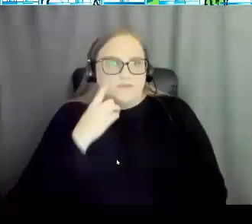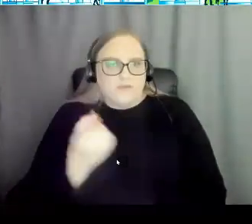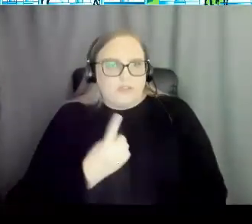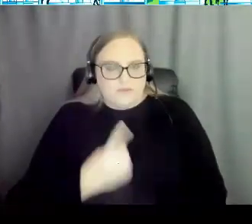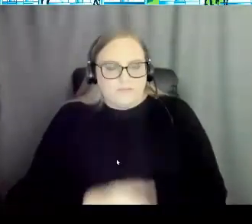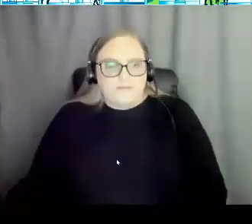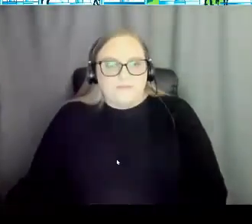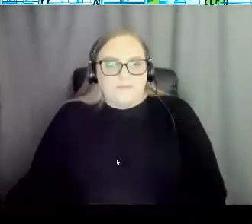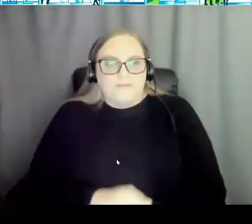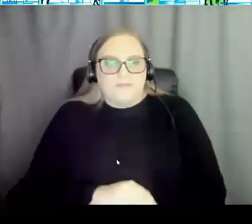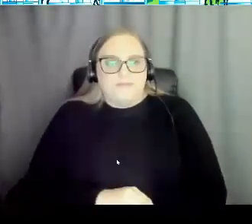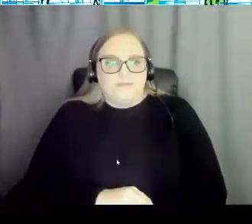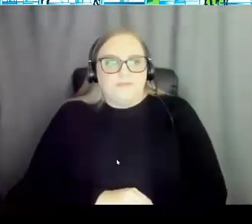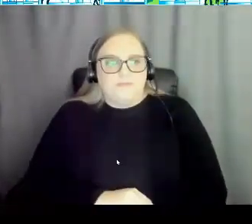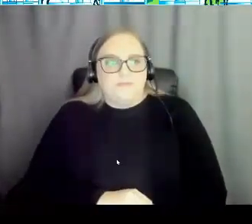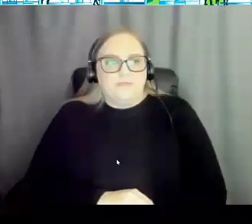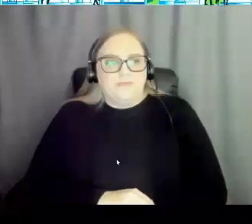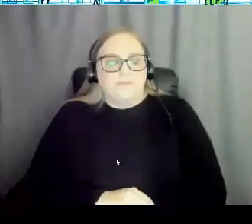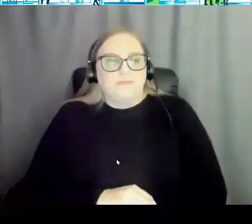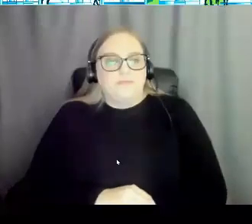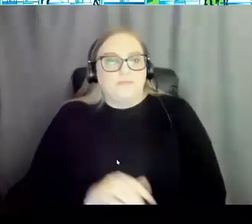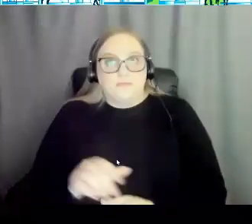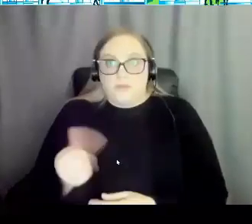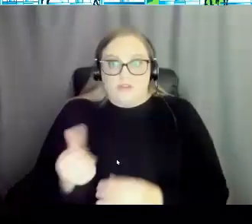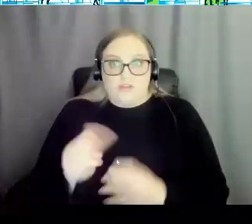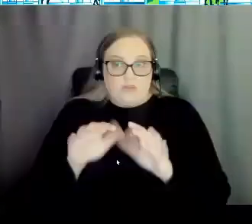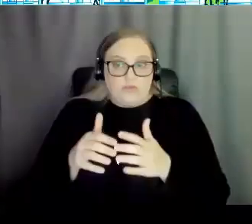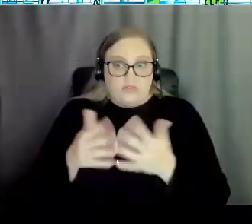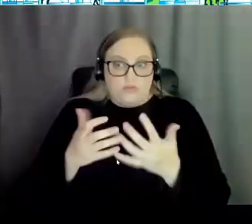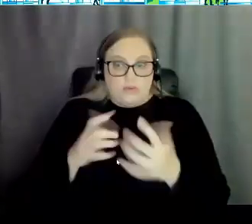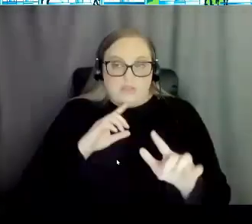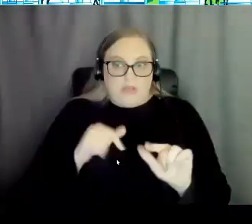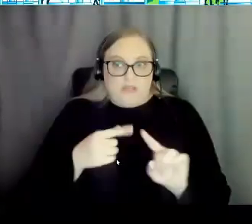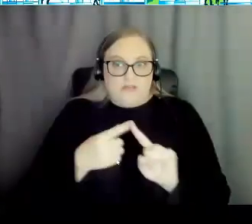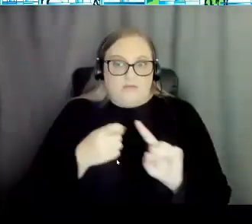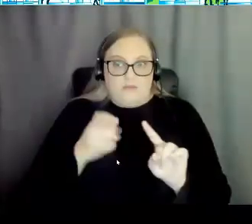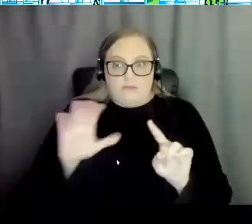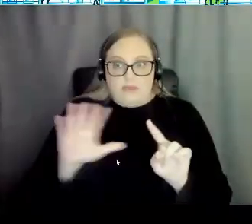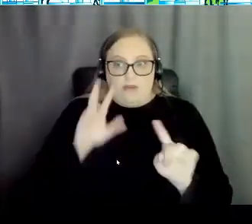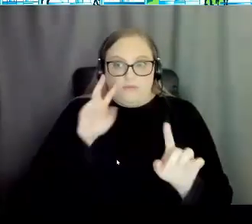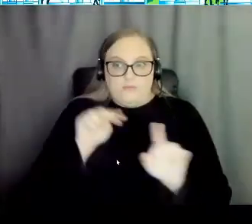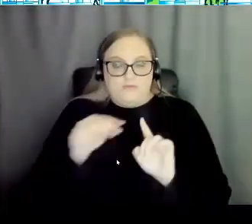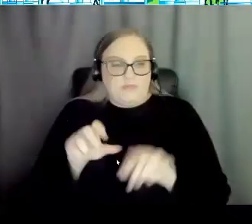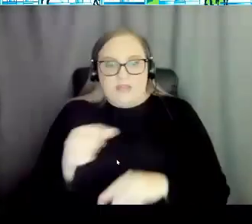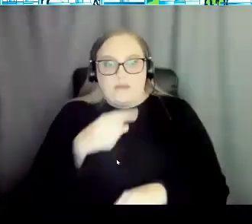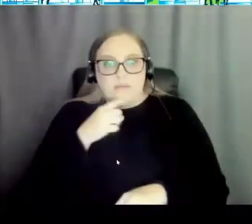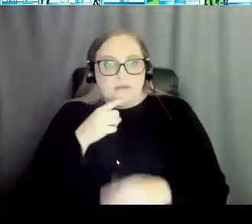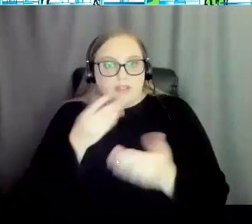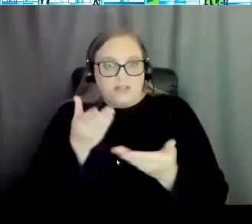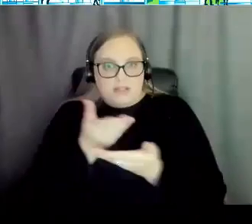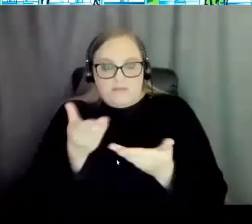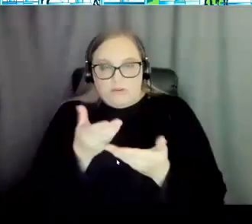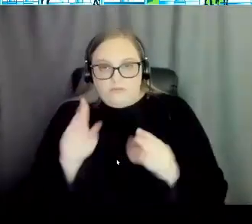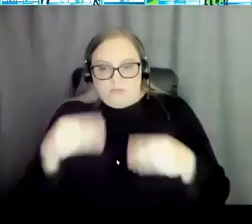Thanks. And if any of the other consortia would like to answer that with respect to theirs, if there's any public deliverable or